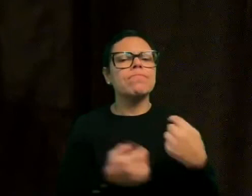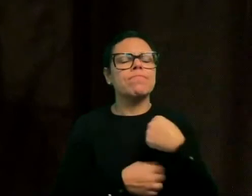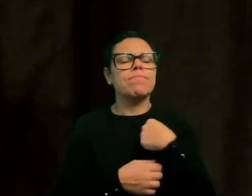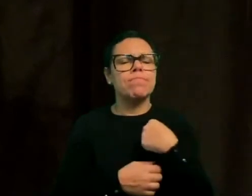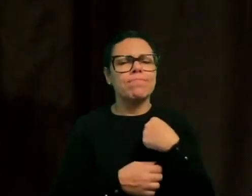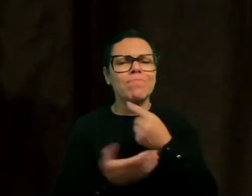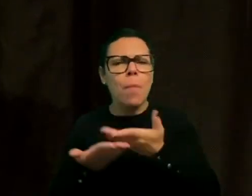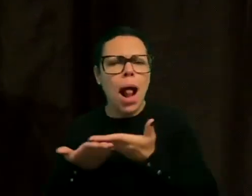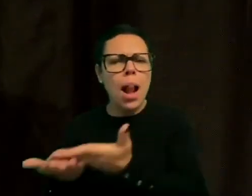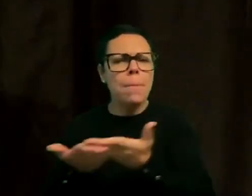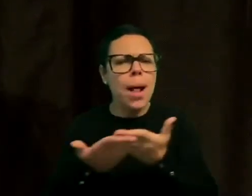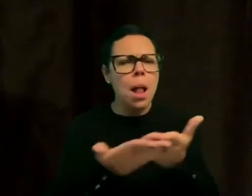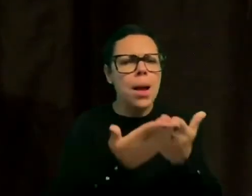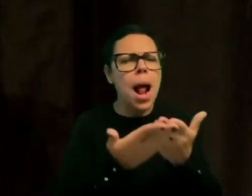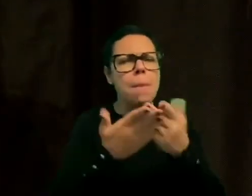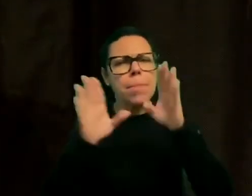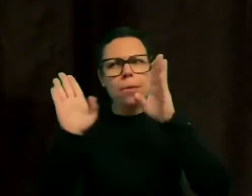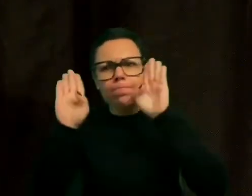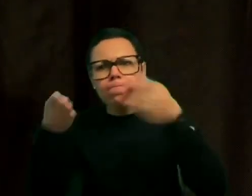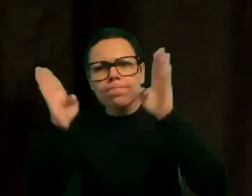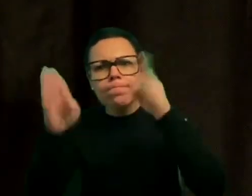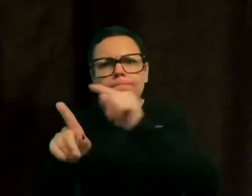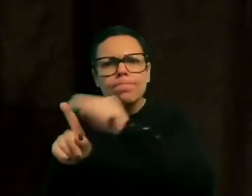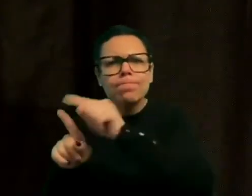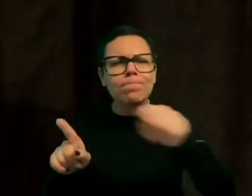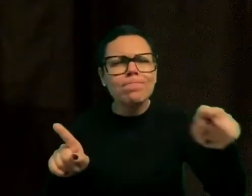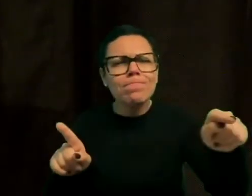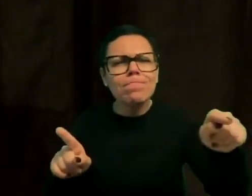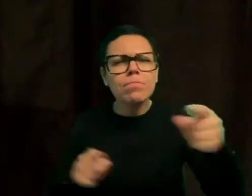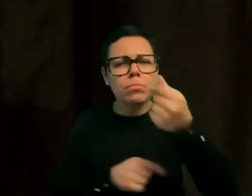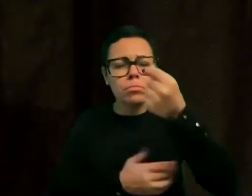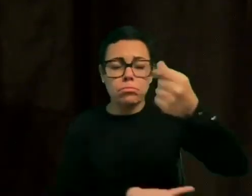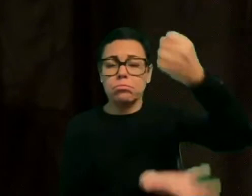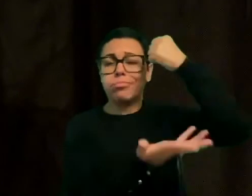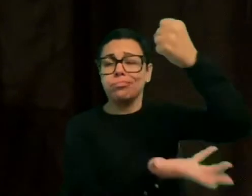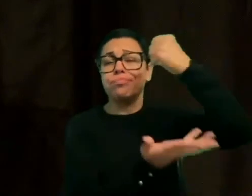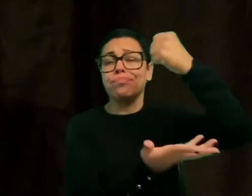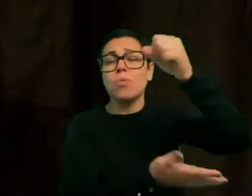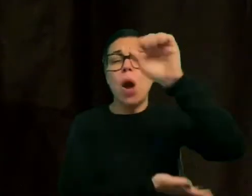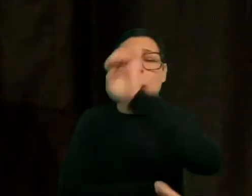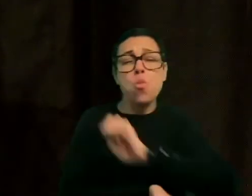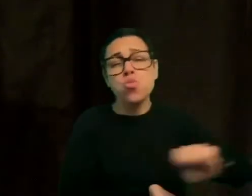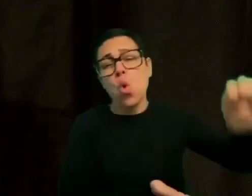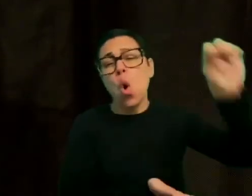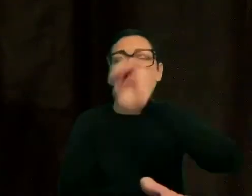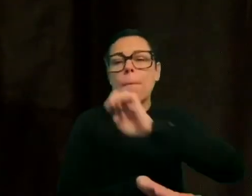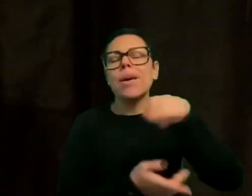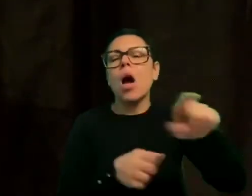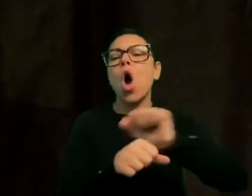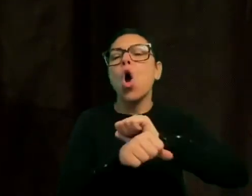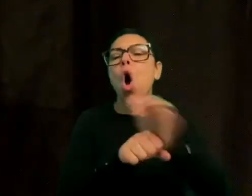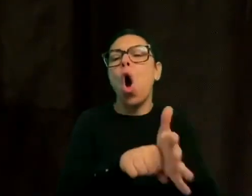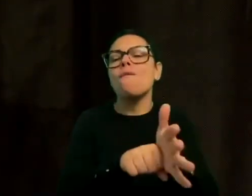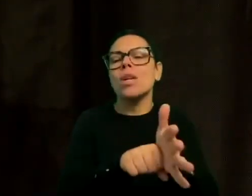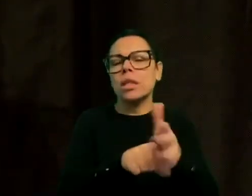EU is investing into member states to overcome the COVID crisis. And I said at the beginning, well, the way it is set up,